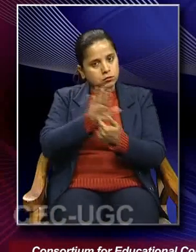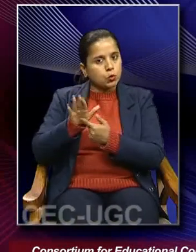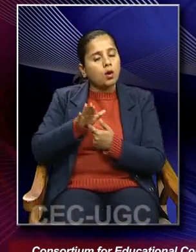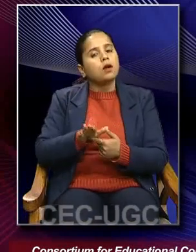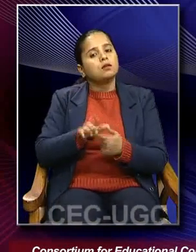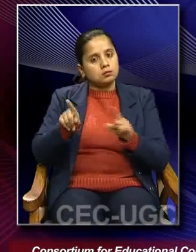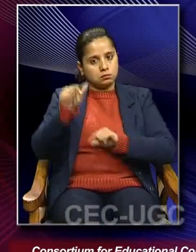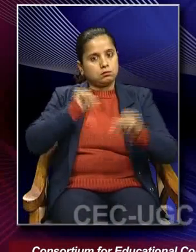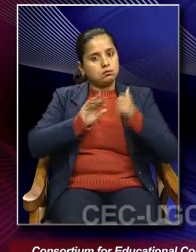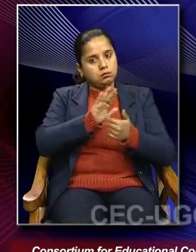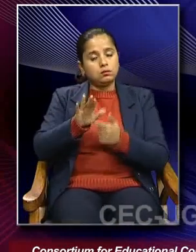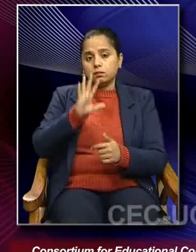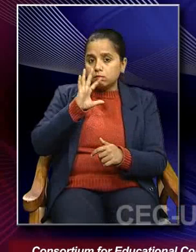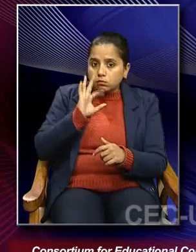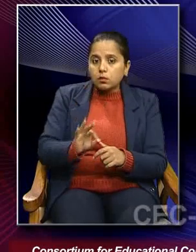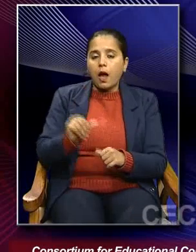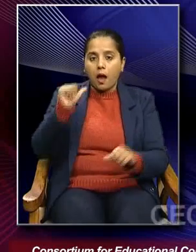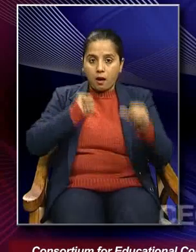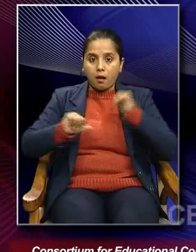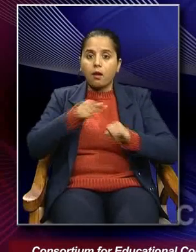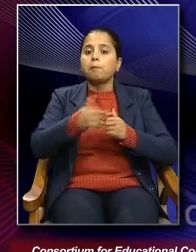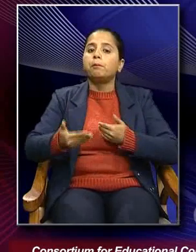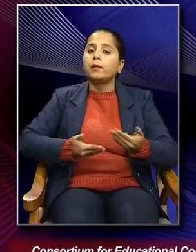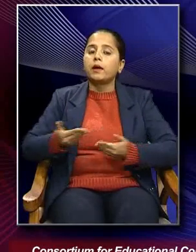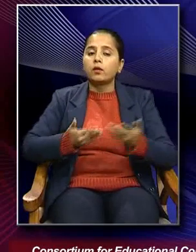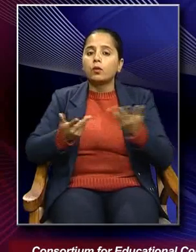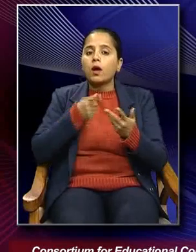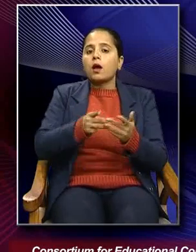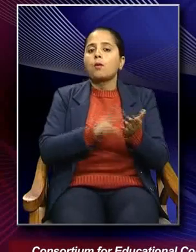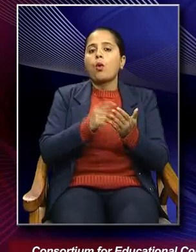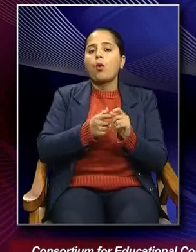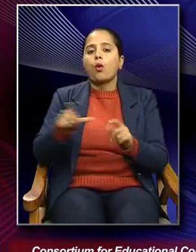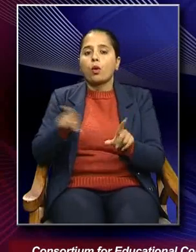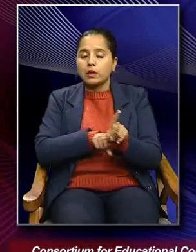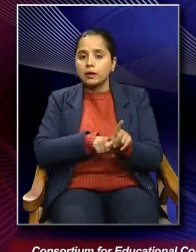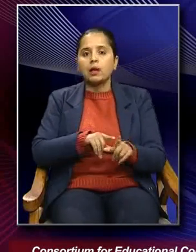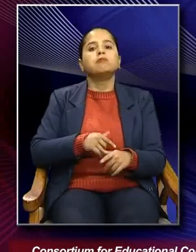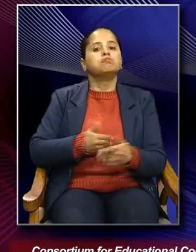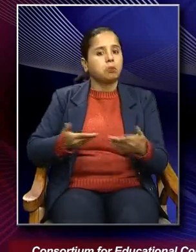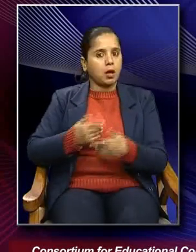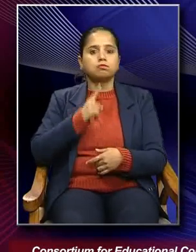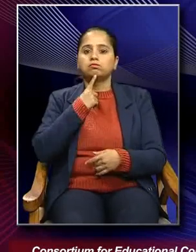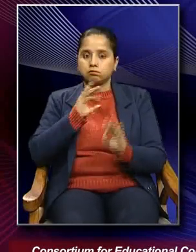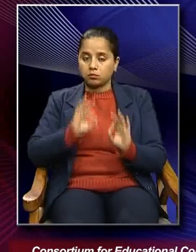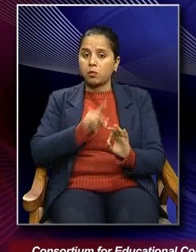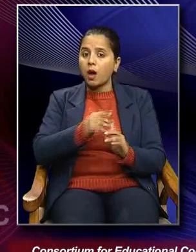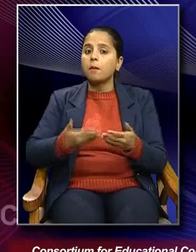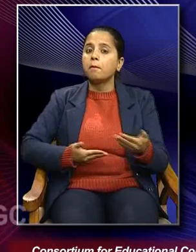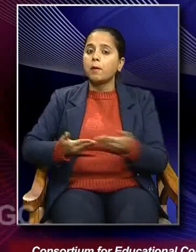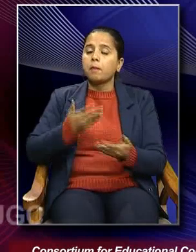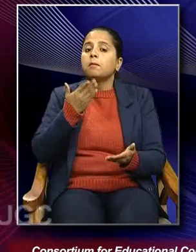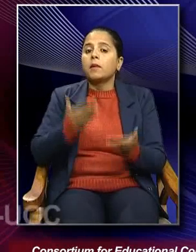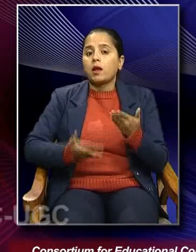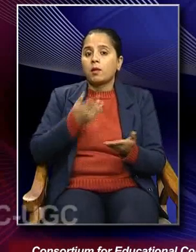sense that actual actors behave morally and sincerely, but their behaviors may